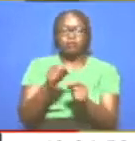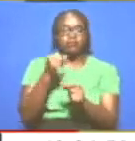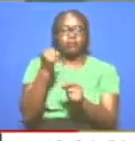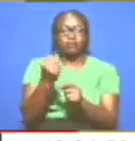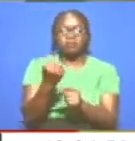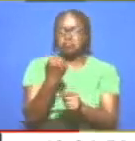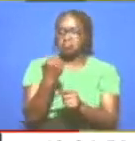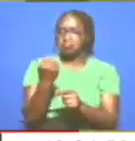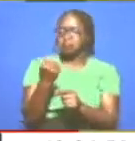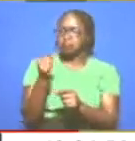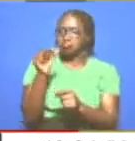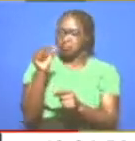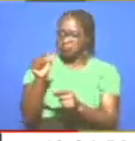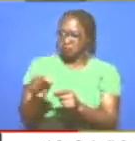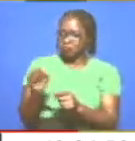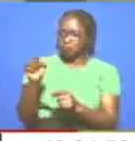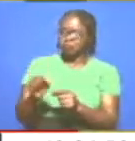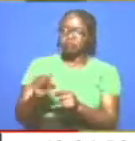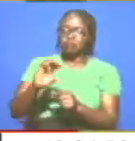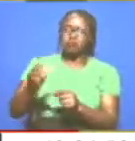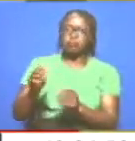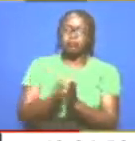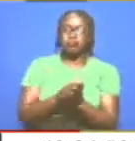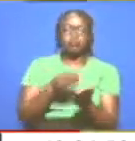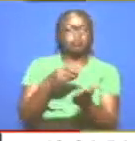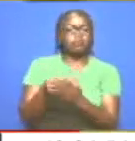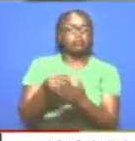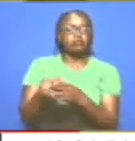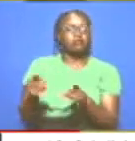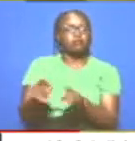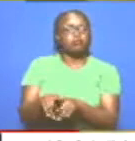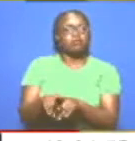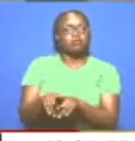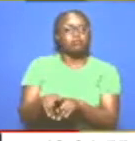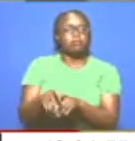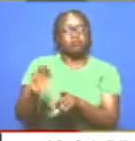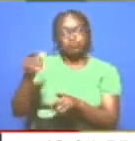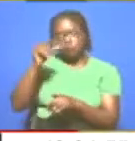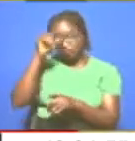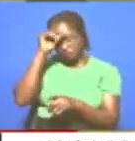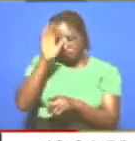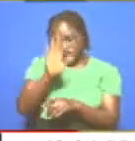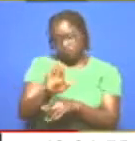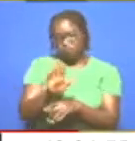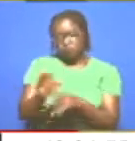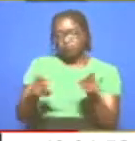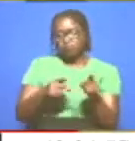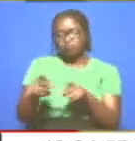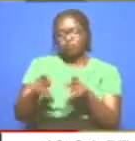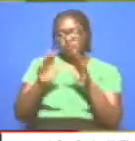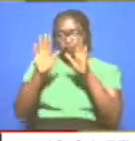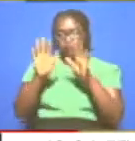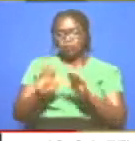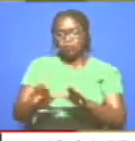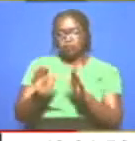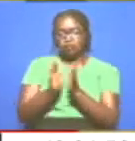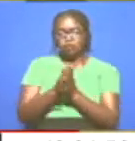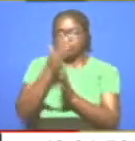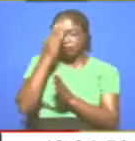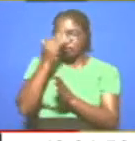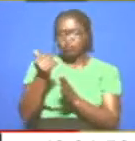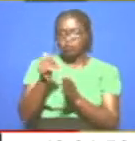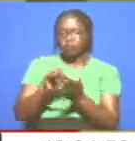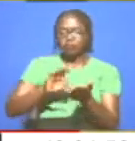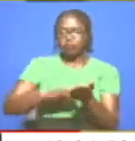county. That means it comes with finances. And that's what I'm saying. Your county government is very, very, very crucial. Because in terms of